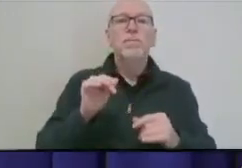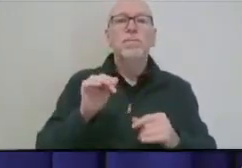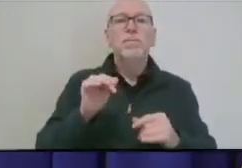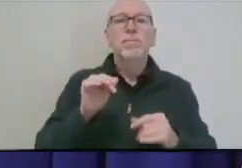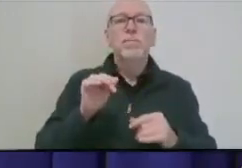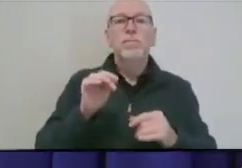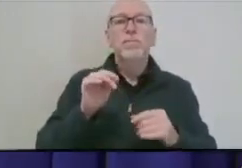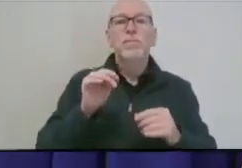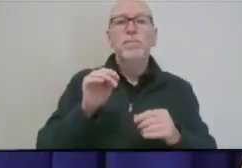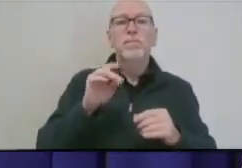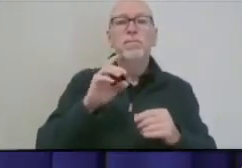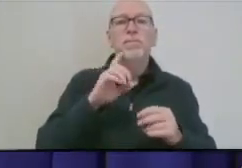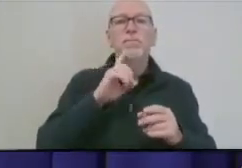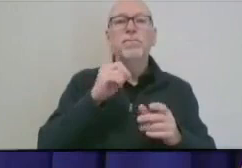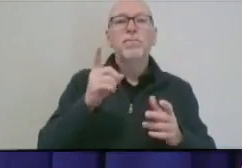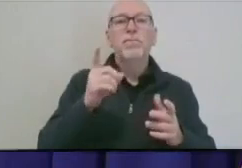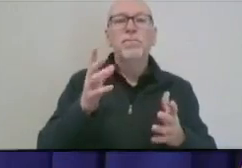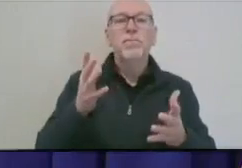instantly